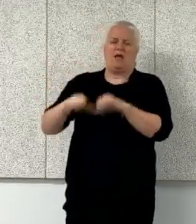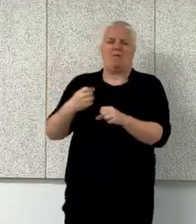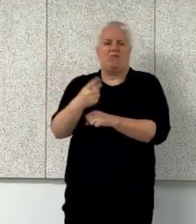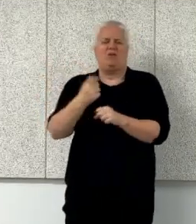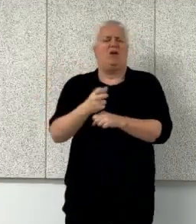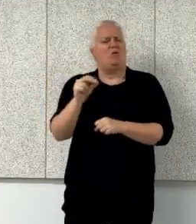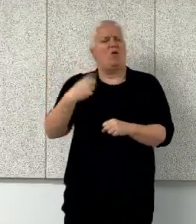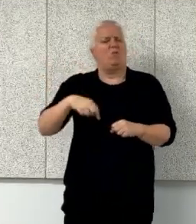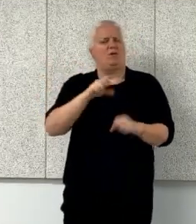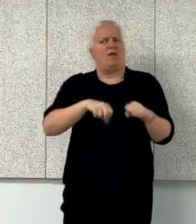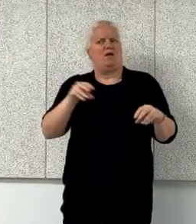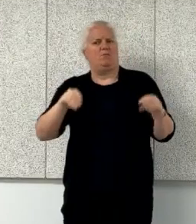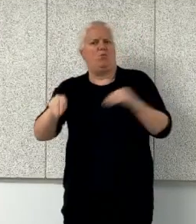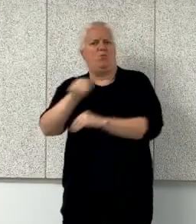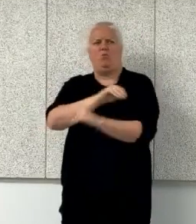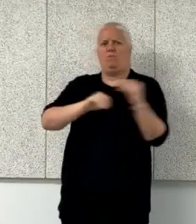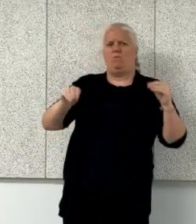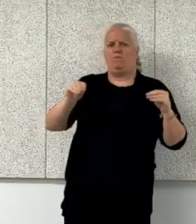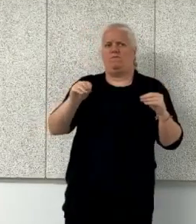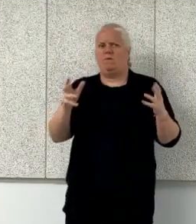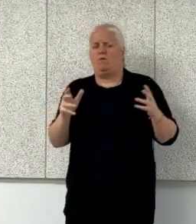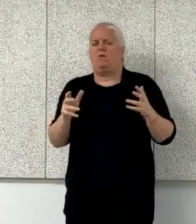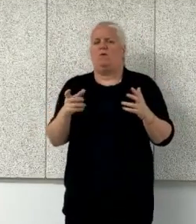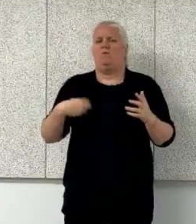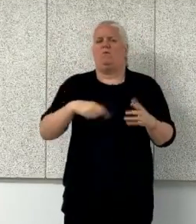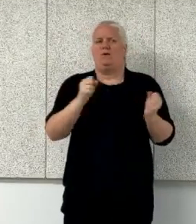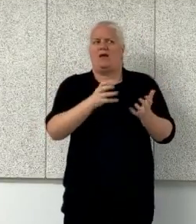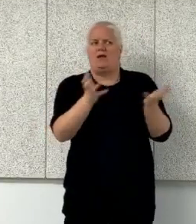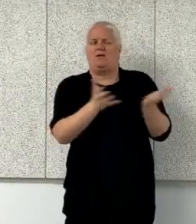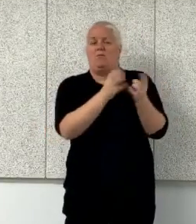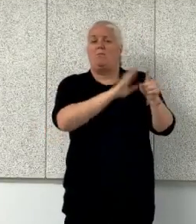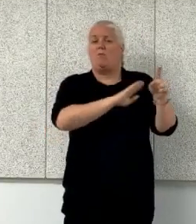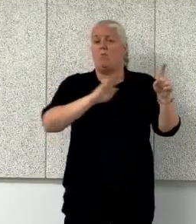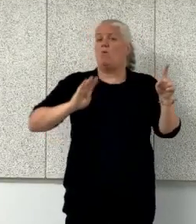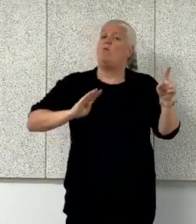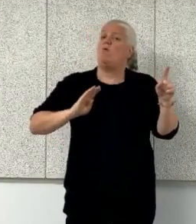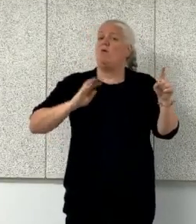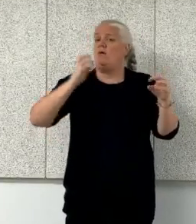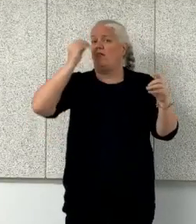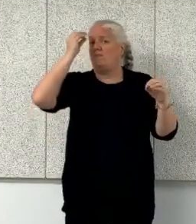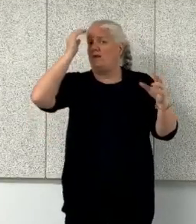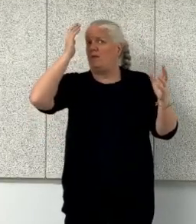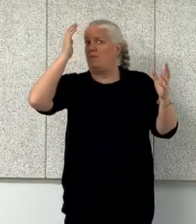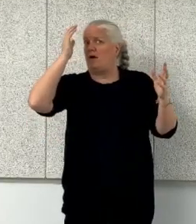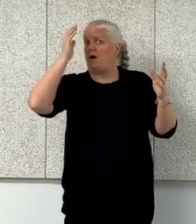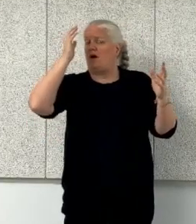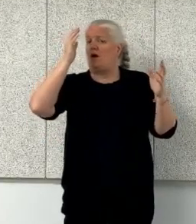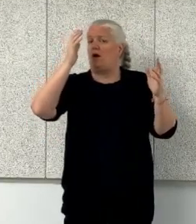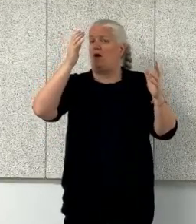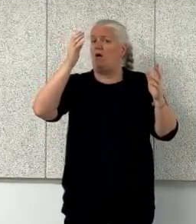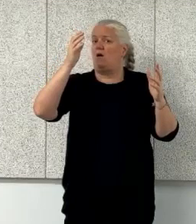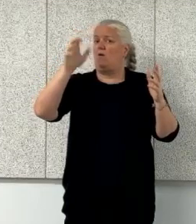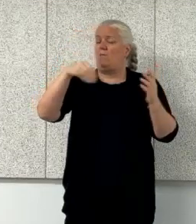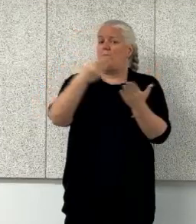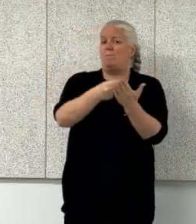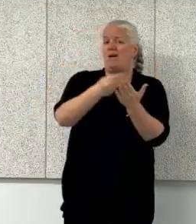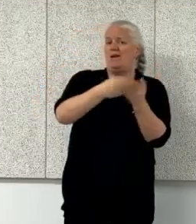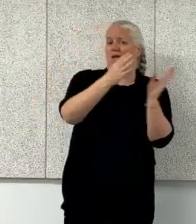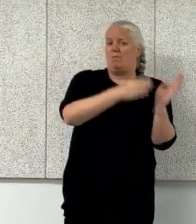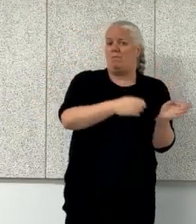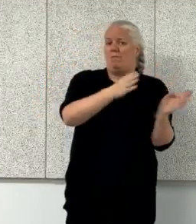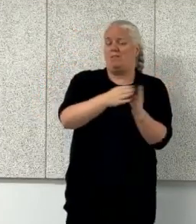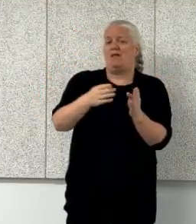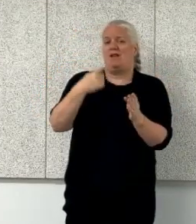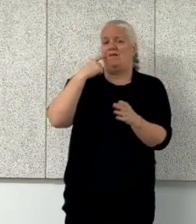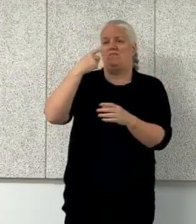way for us, particularly now, to encourage our boards to think about fiscal planning in